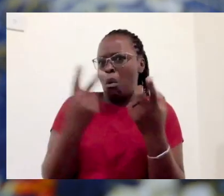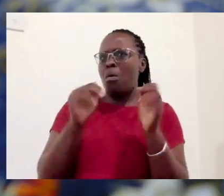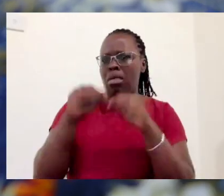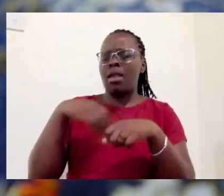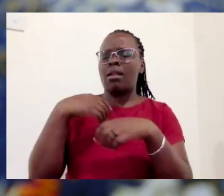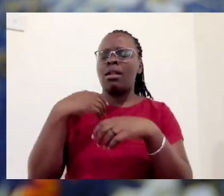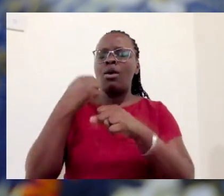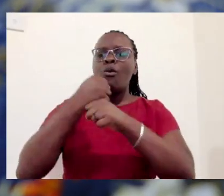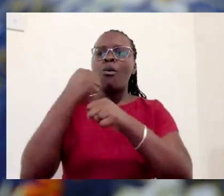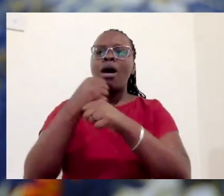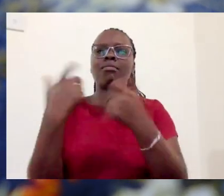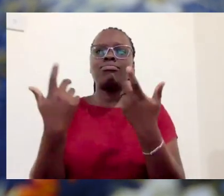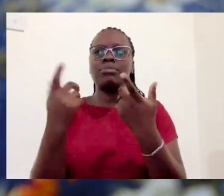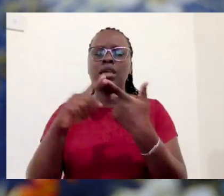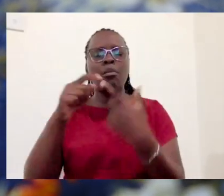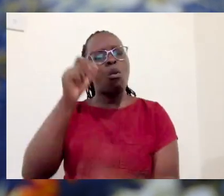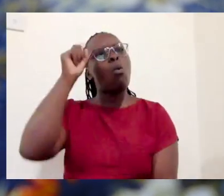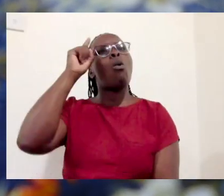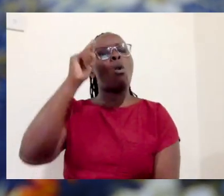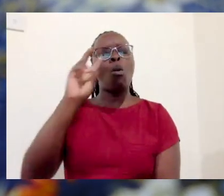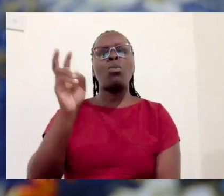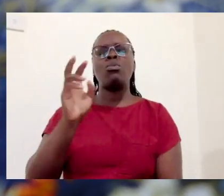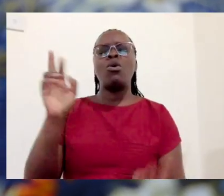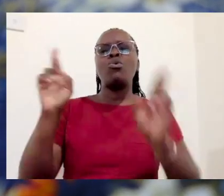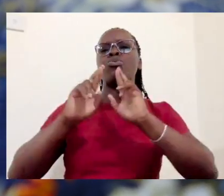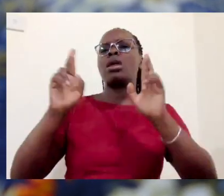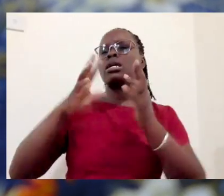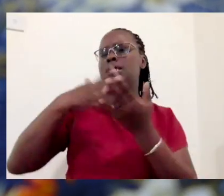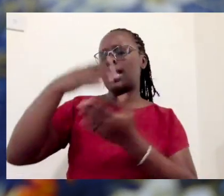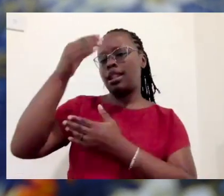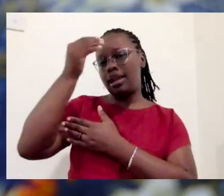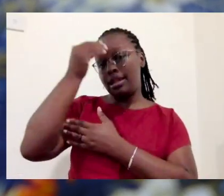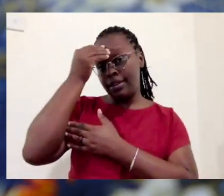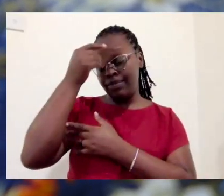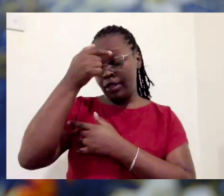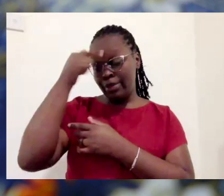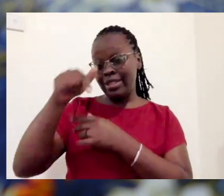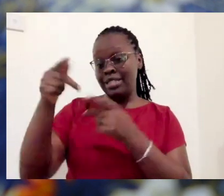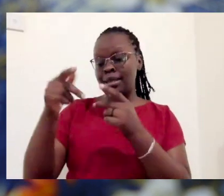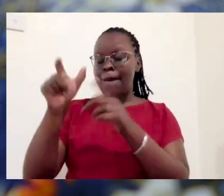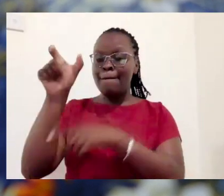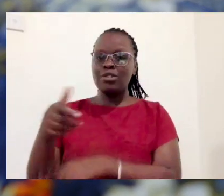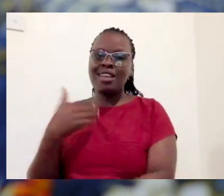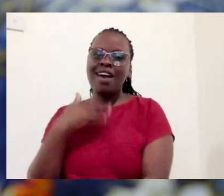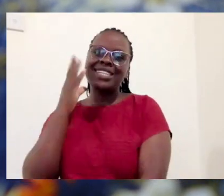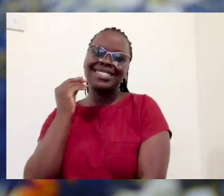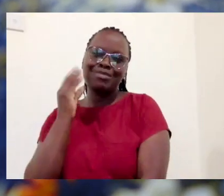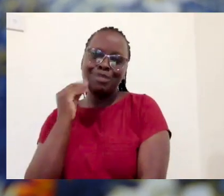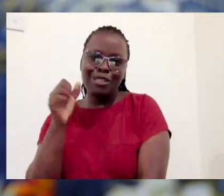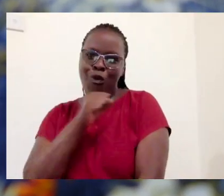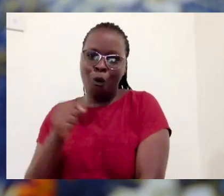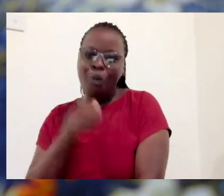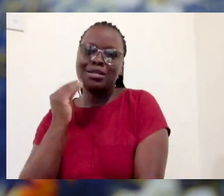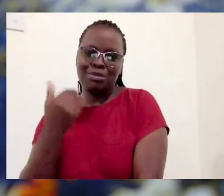and you see how they're able to open up their minds, to more things, because this person has more